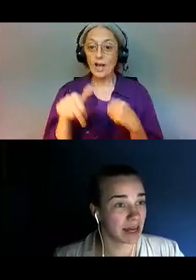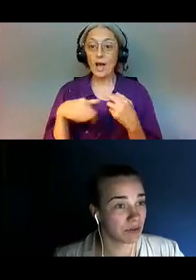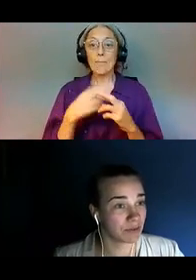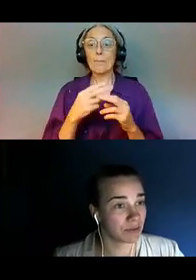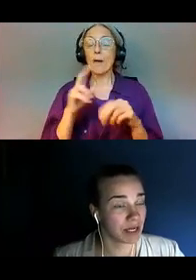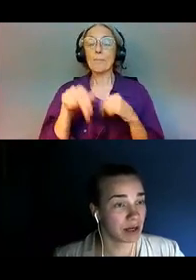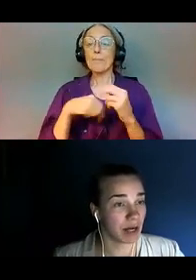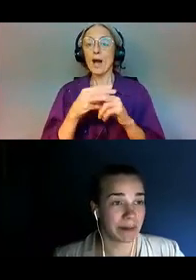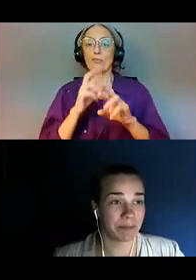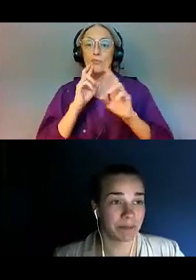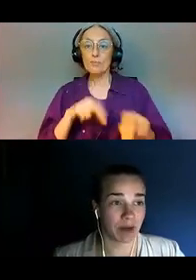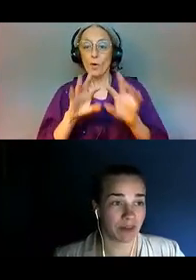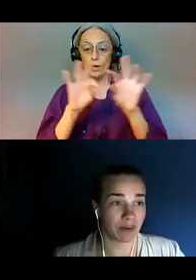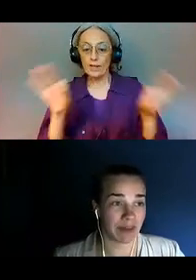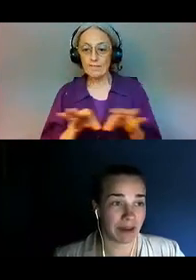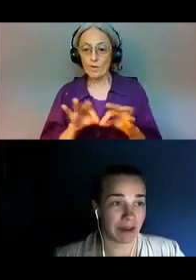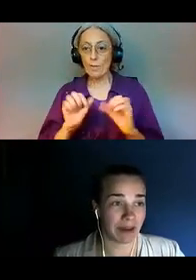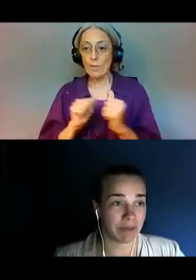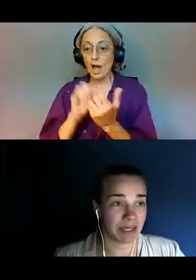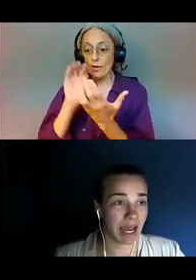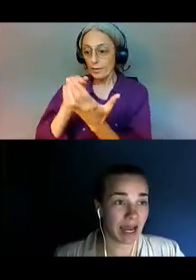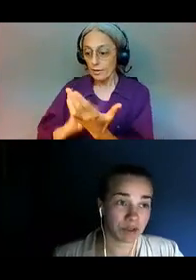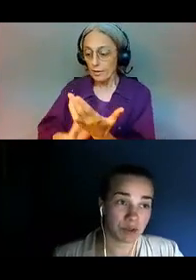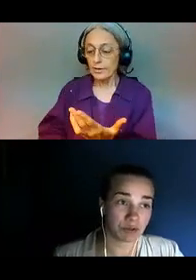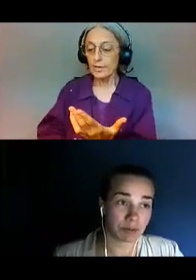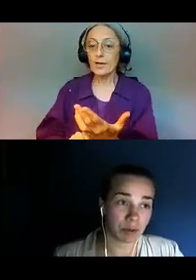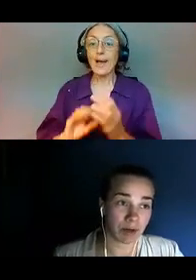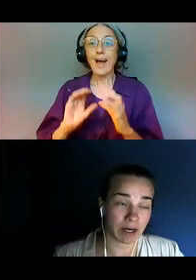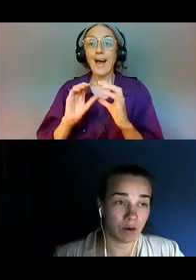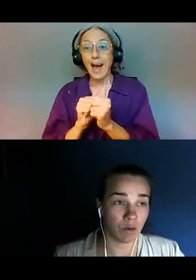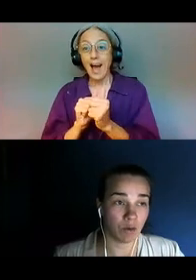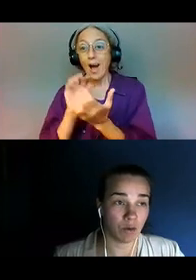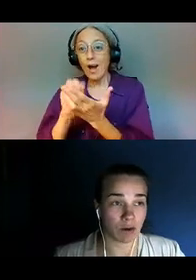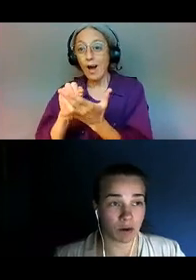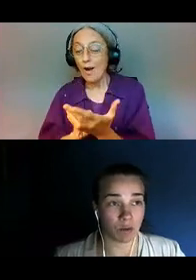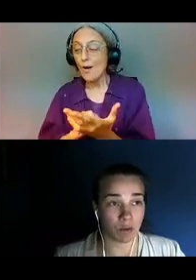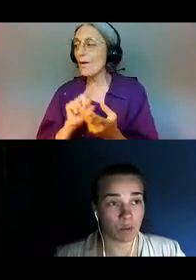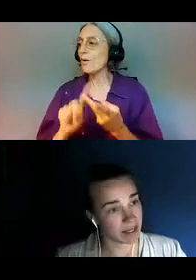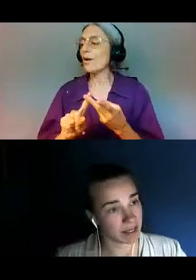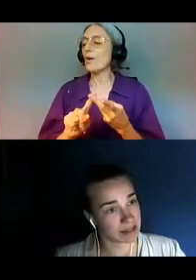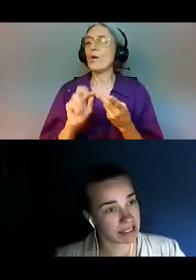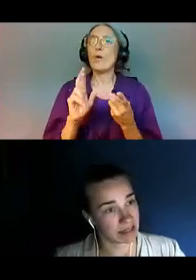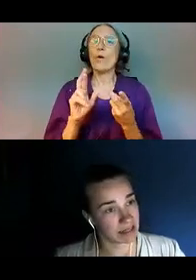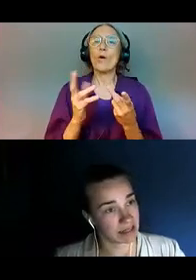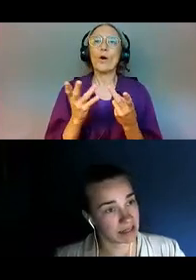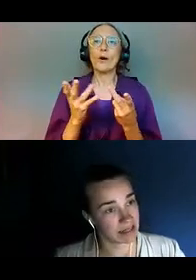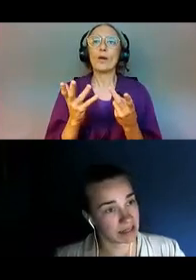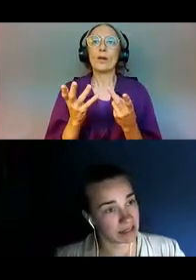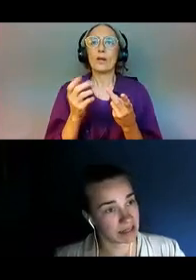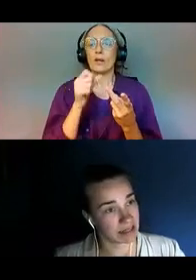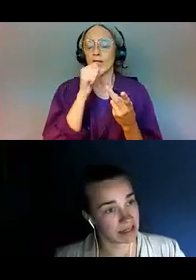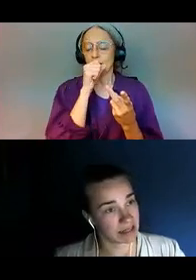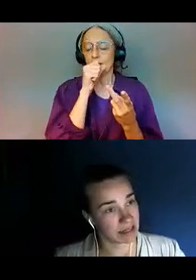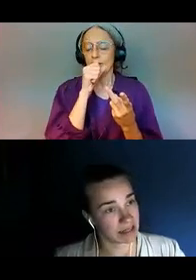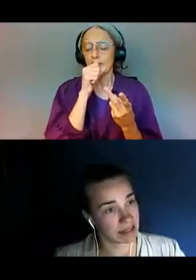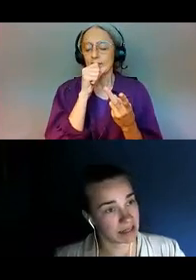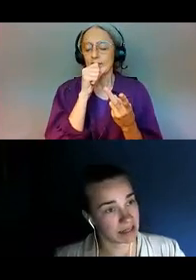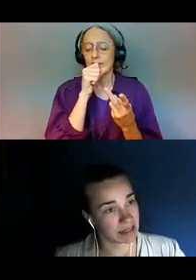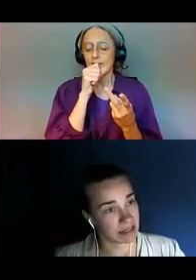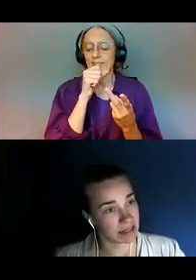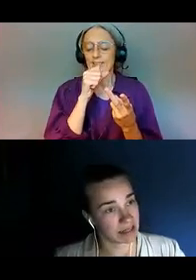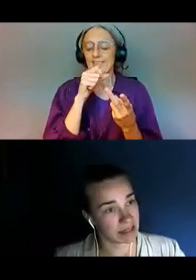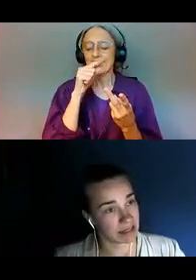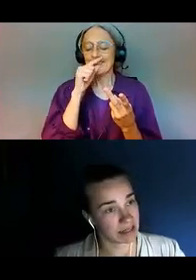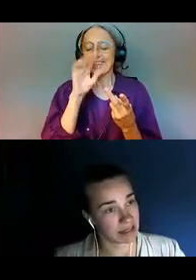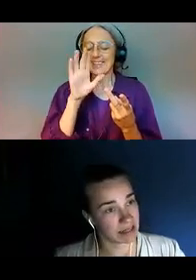form itself, whether that be how to report or what the information we